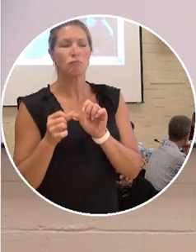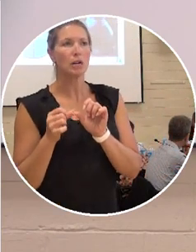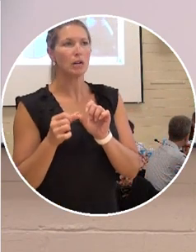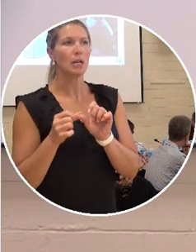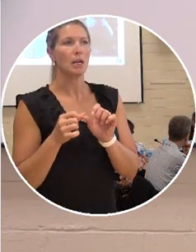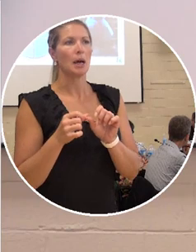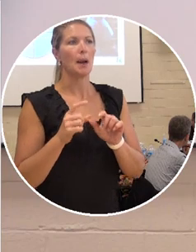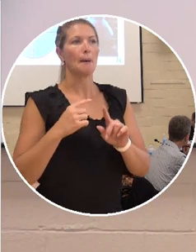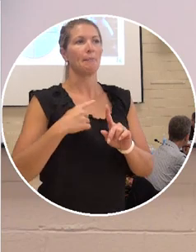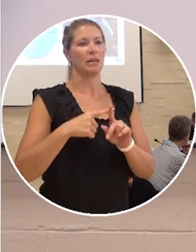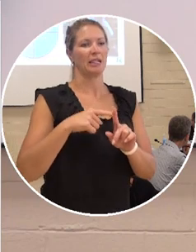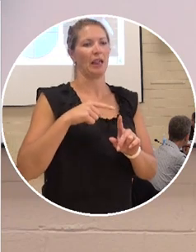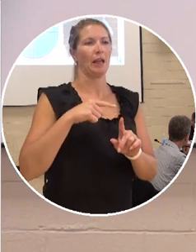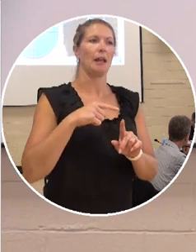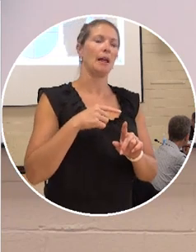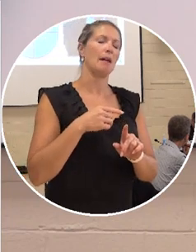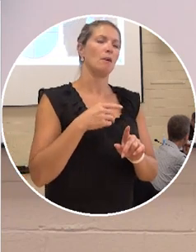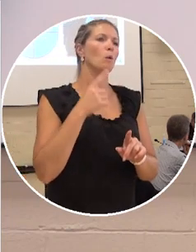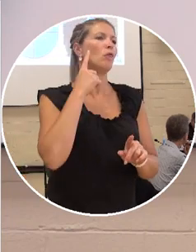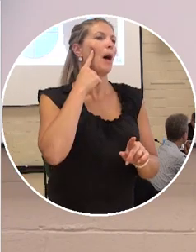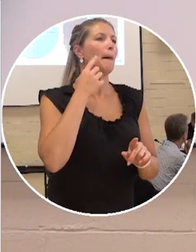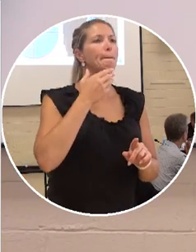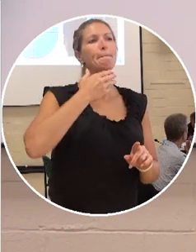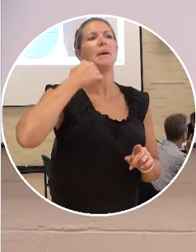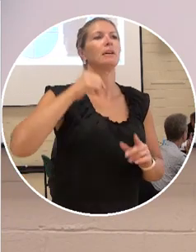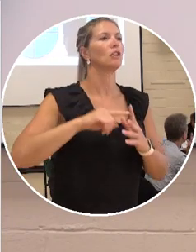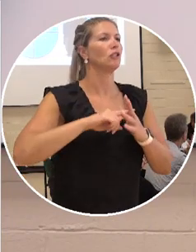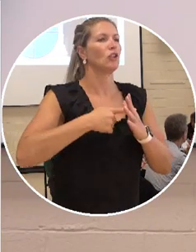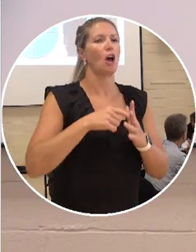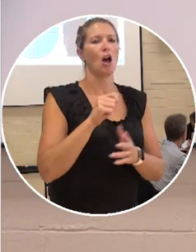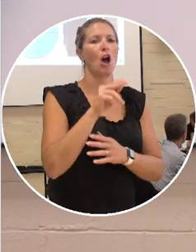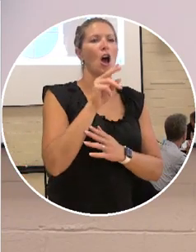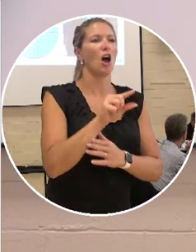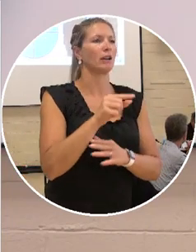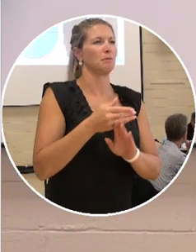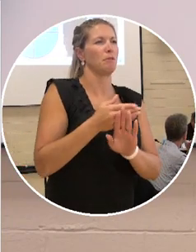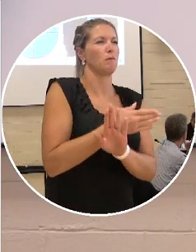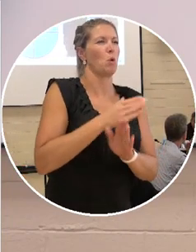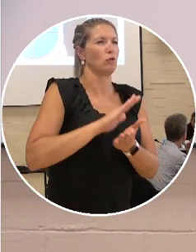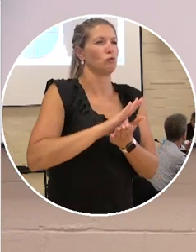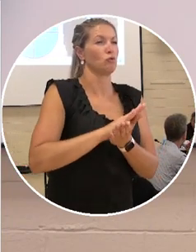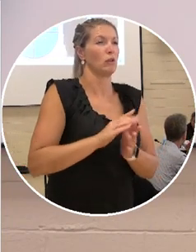year, we felt was the best time to get this out there, and I think we were successful.